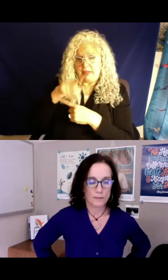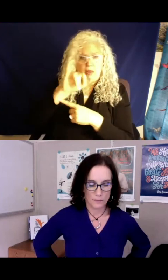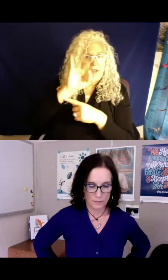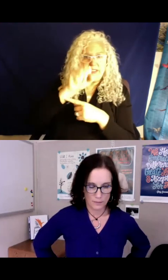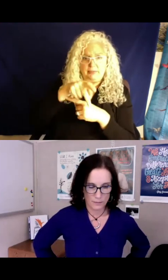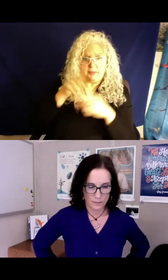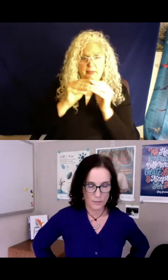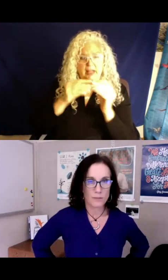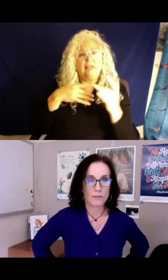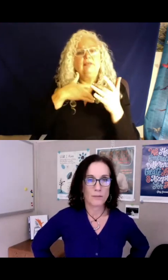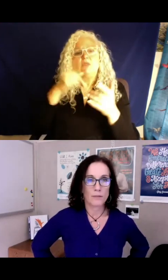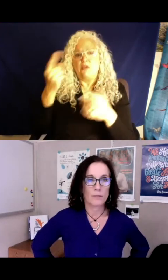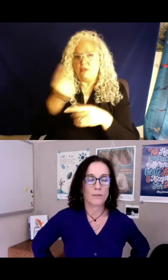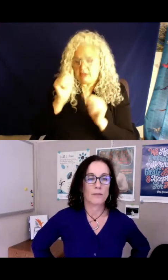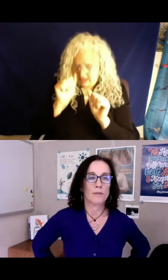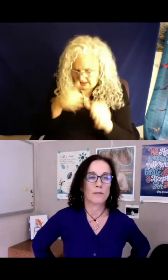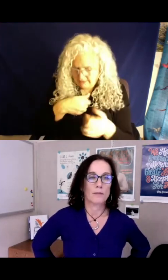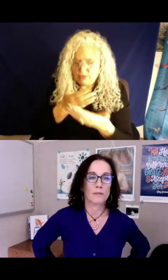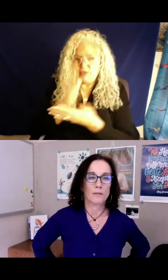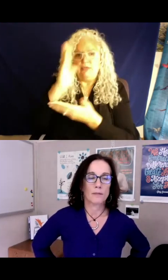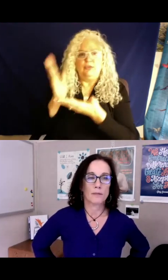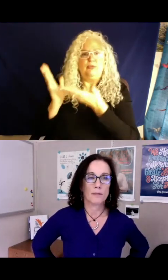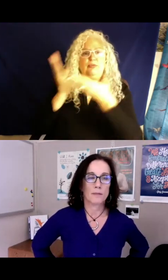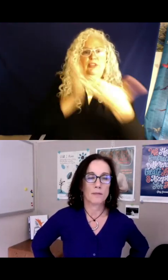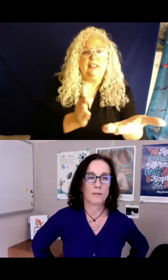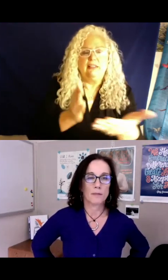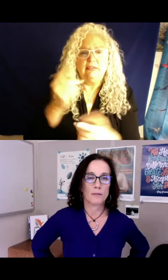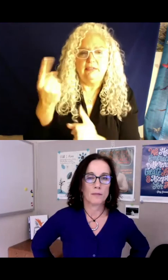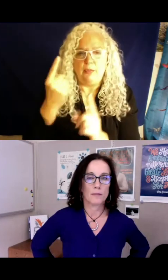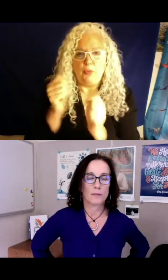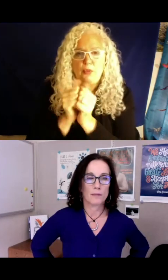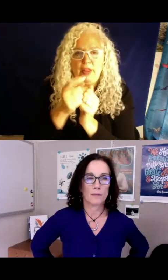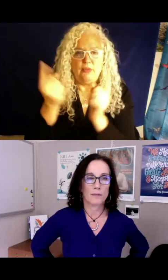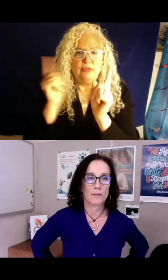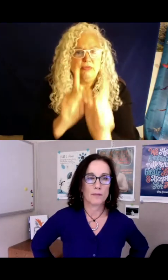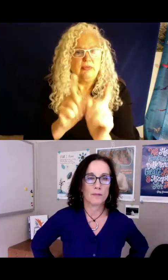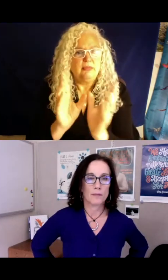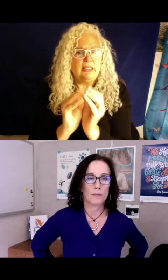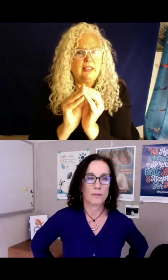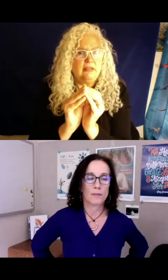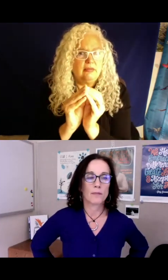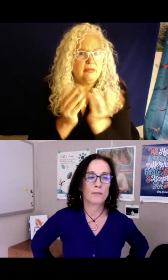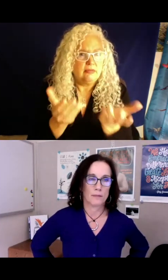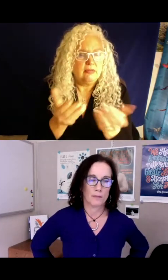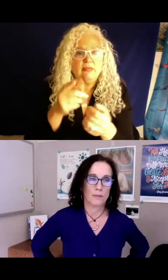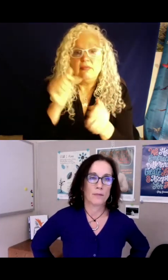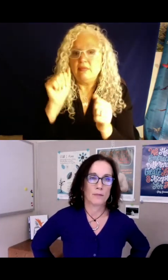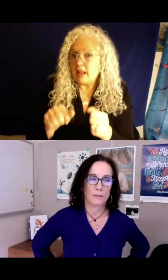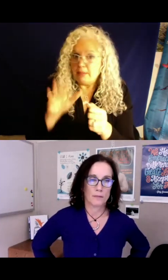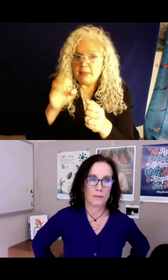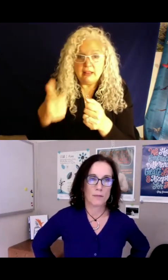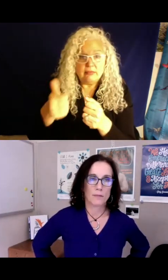whatever. Remember, in your IEP, if you need a meeting, you have a right to bring someone with you to that